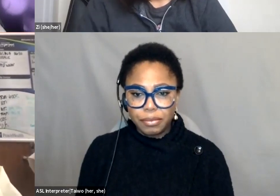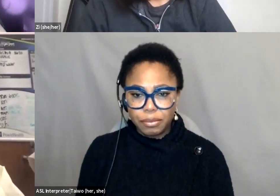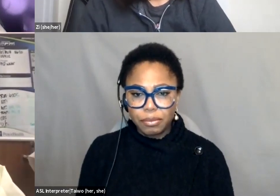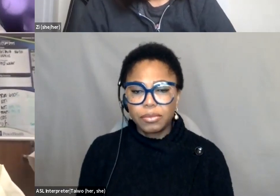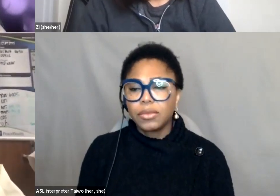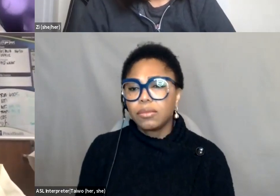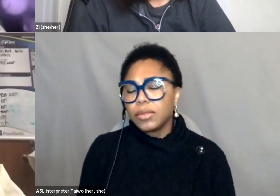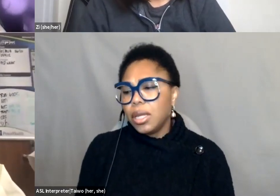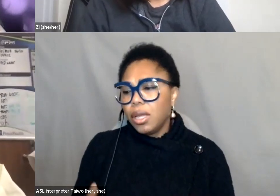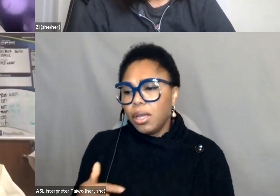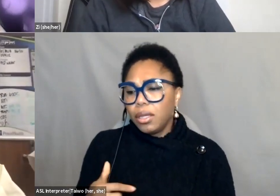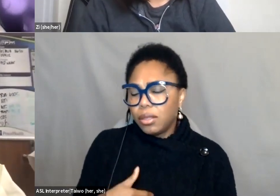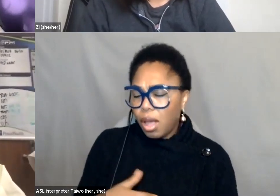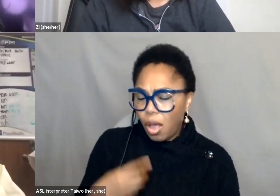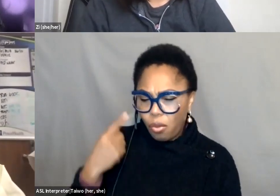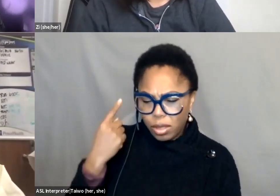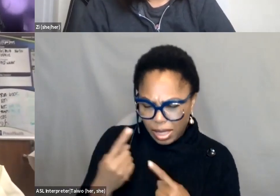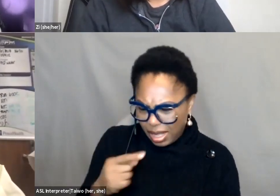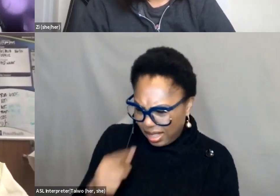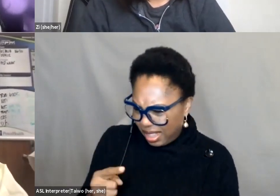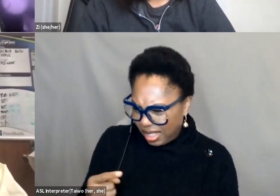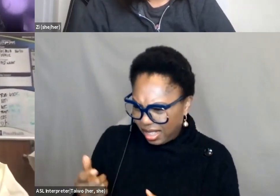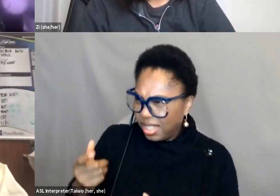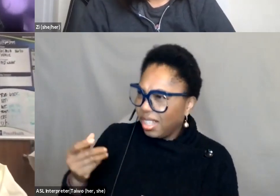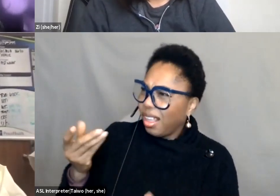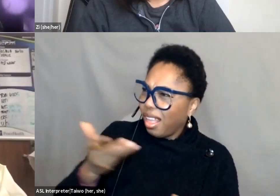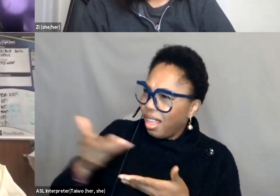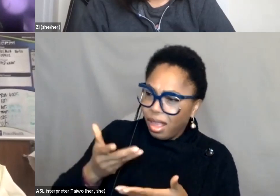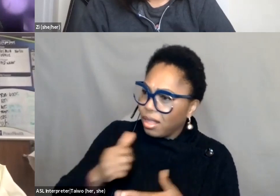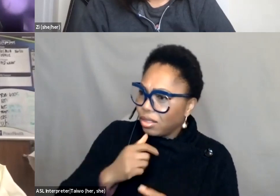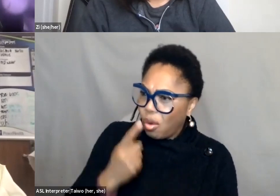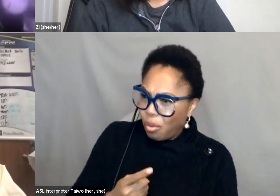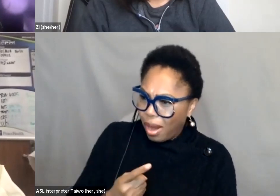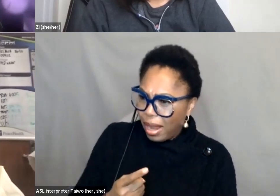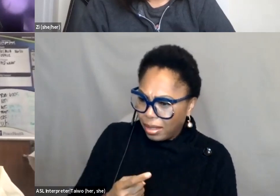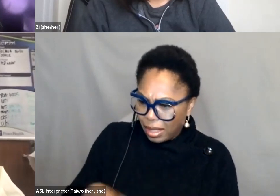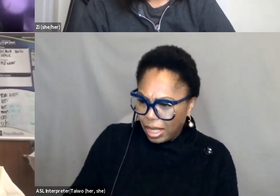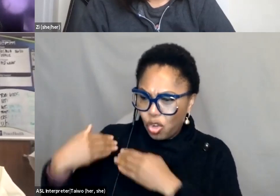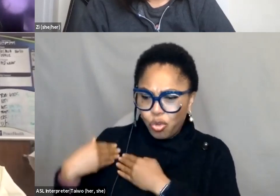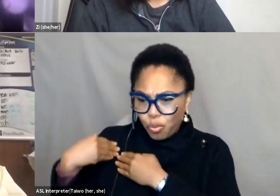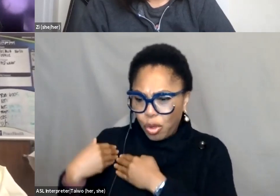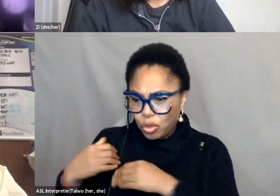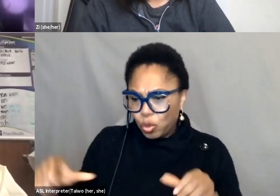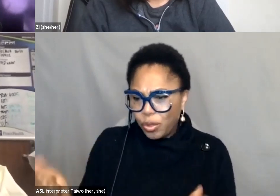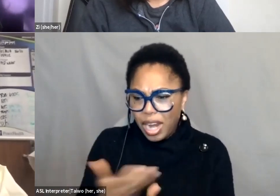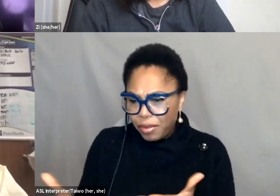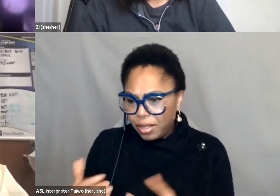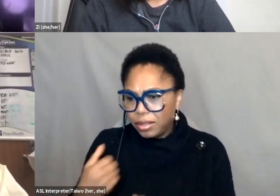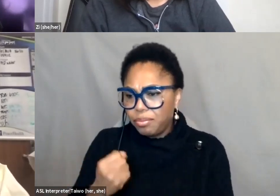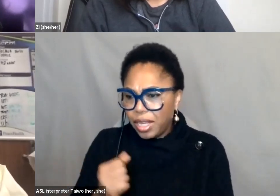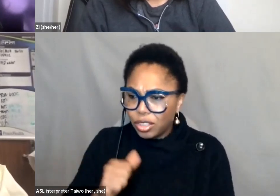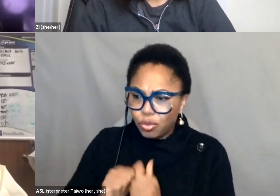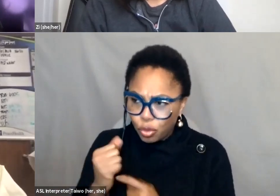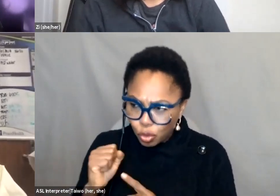I went from thinking this treatment is not right to taking responsibility for doing everything I could to try to make it better,